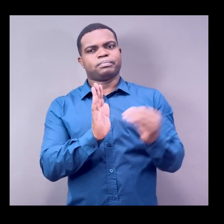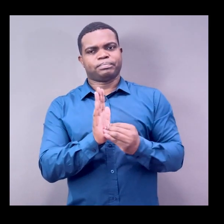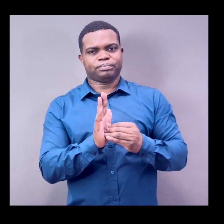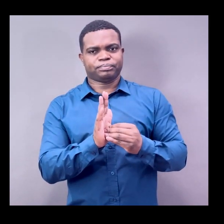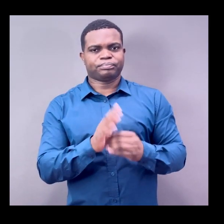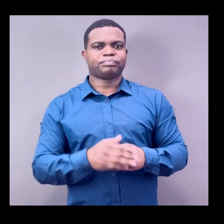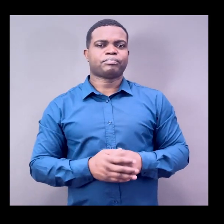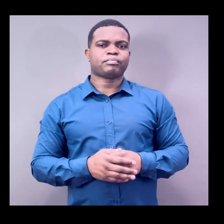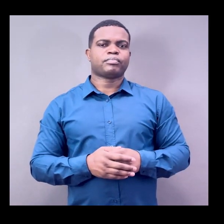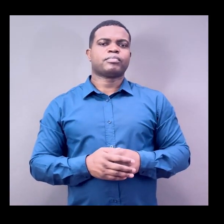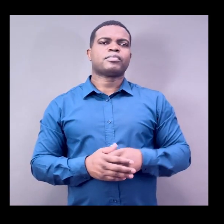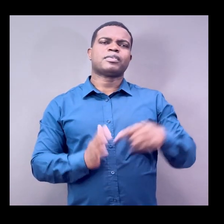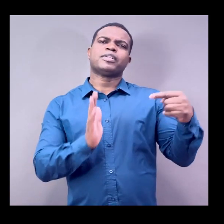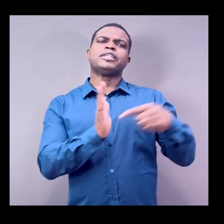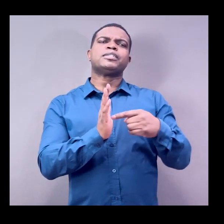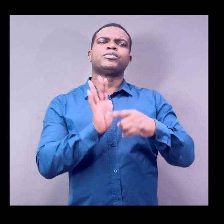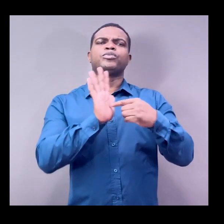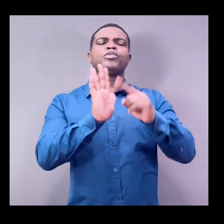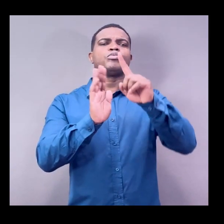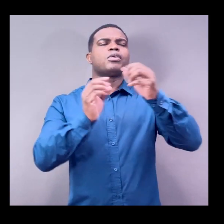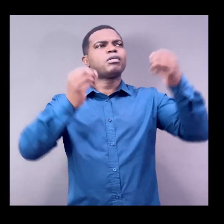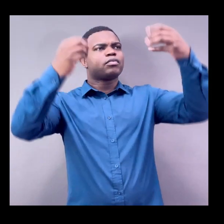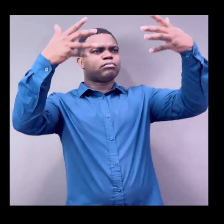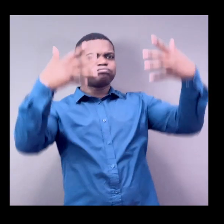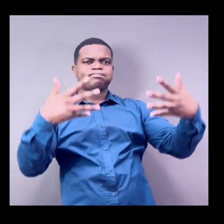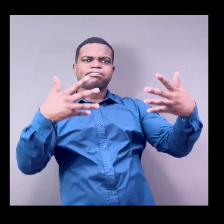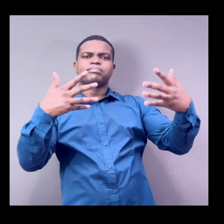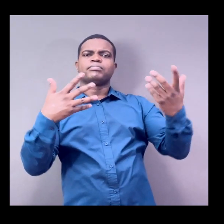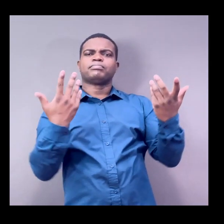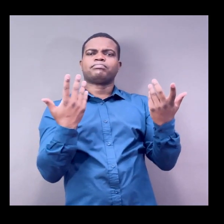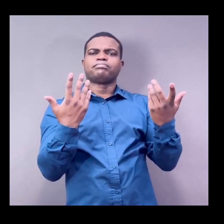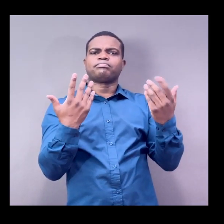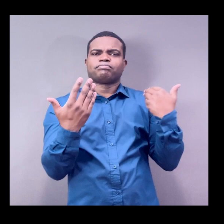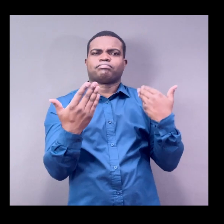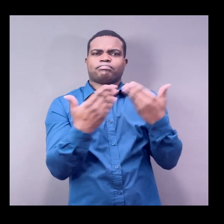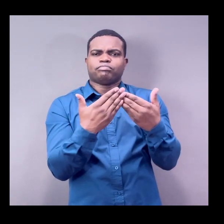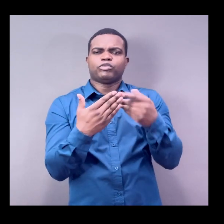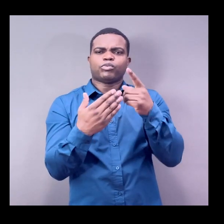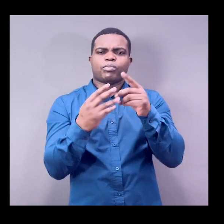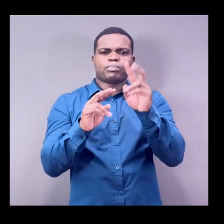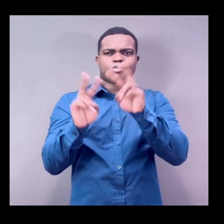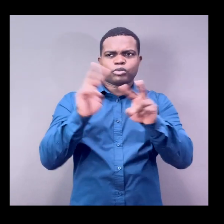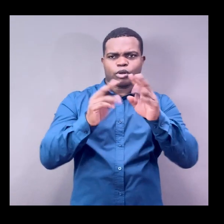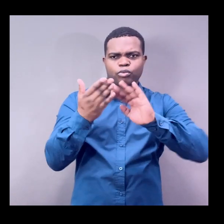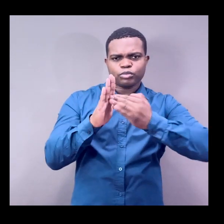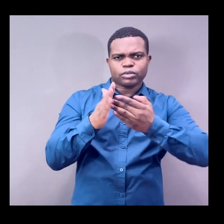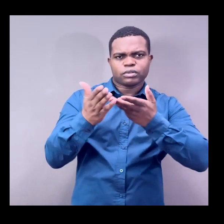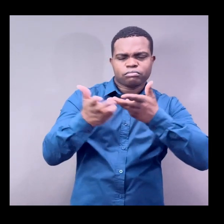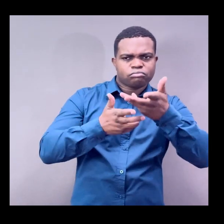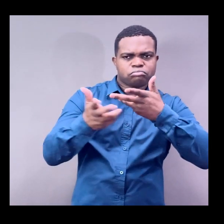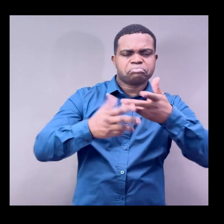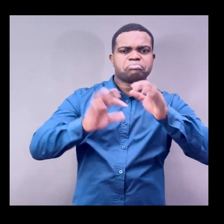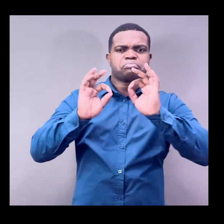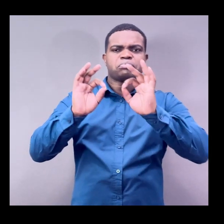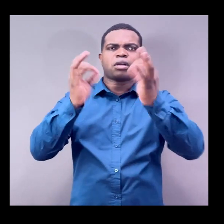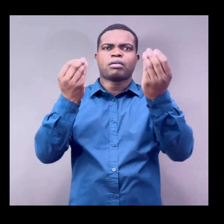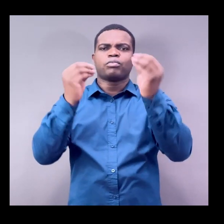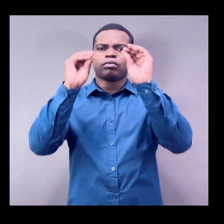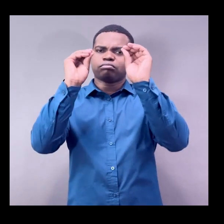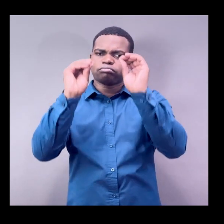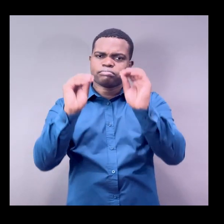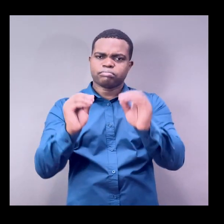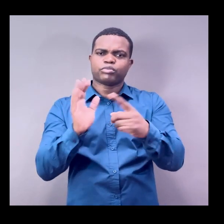going to be talking about the indicators you will be using to monitor your community engagement initiative.